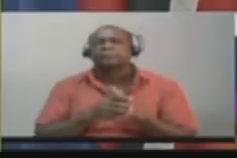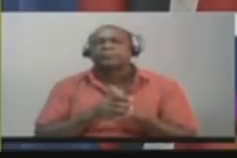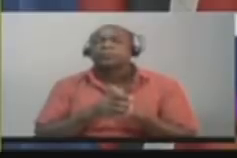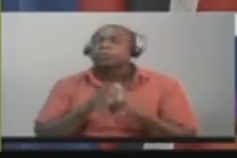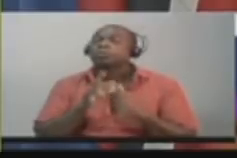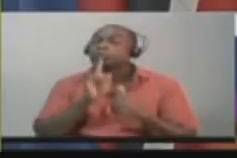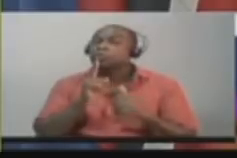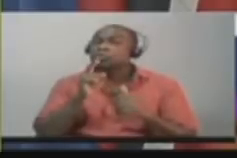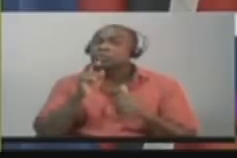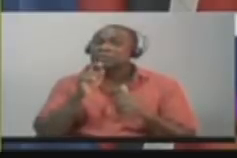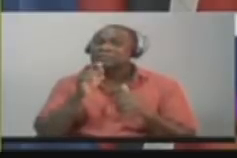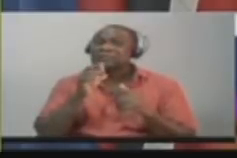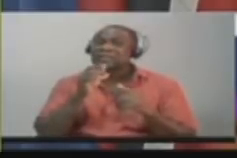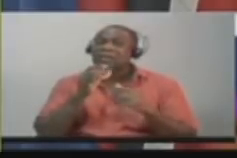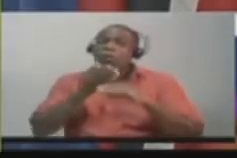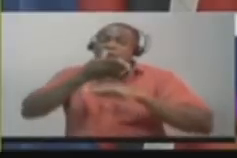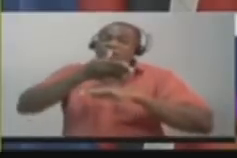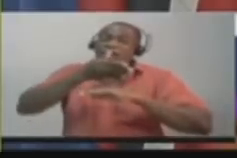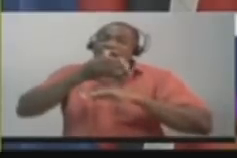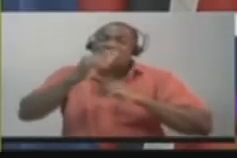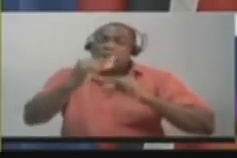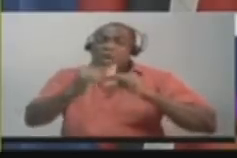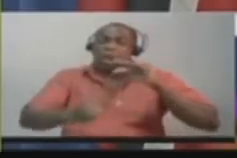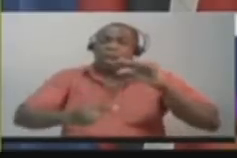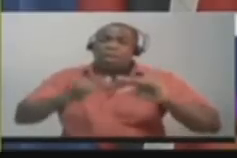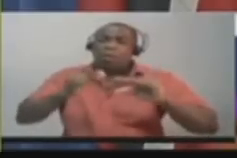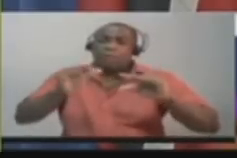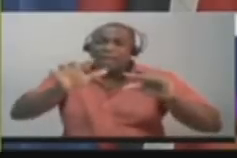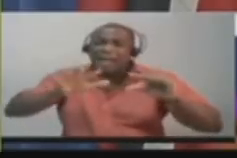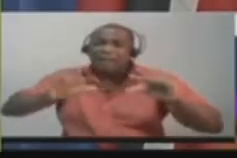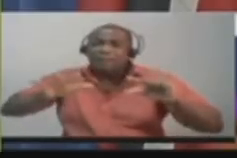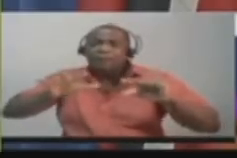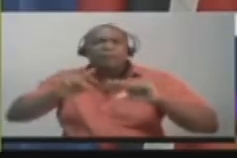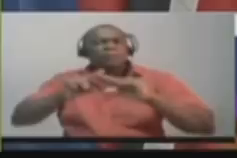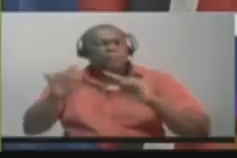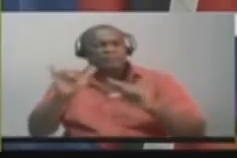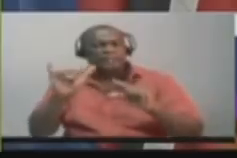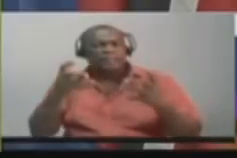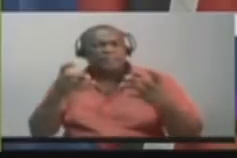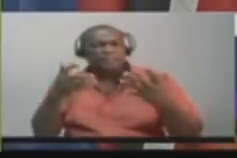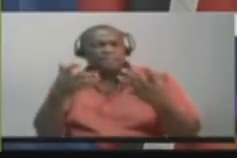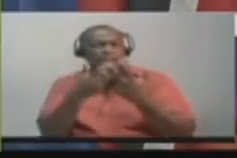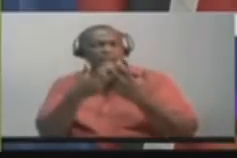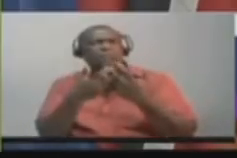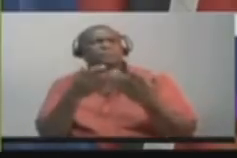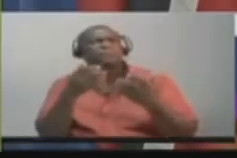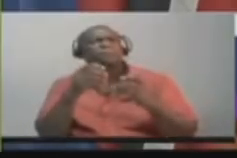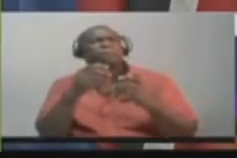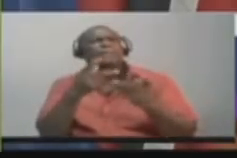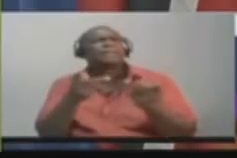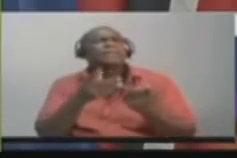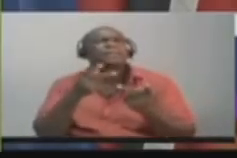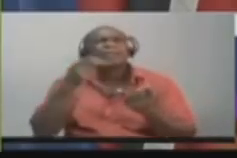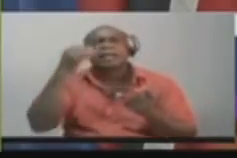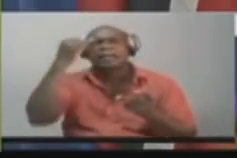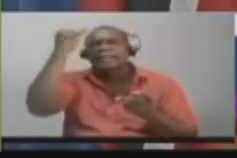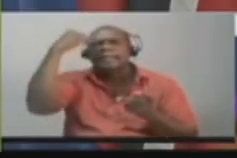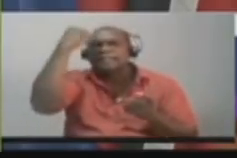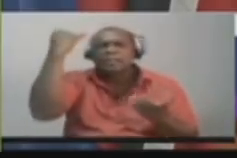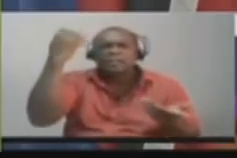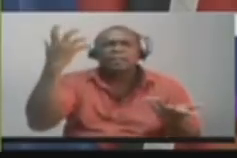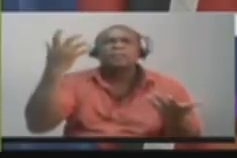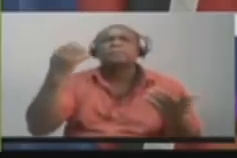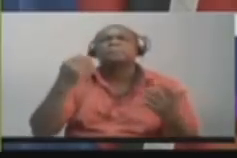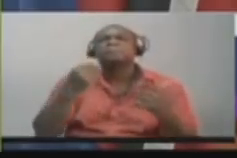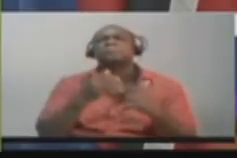still, again, corresponds to places like Italy, which was 2.99 the last time I checked, which had a similar profile of